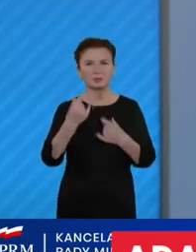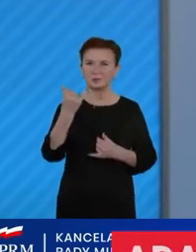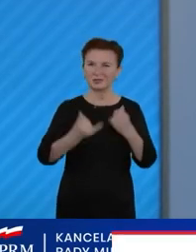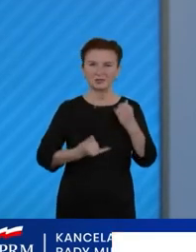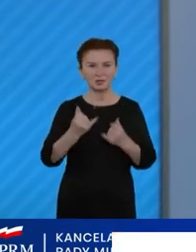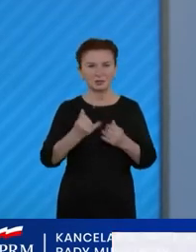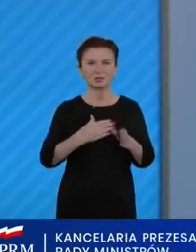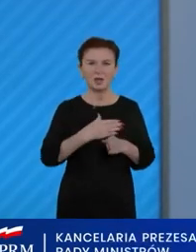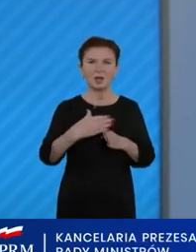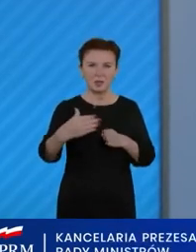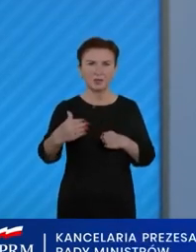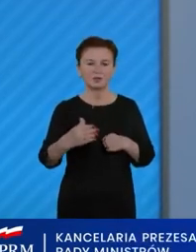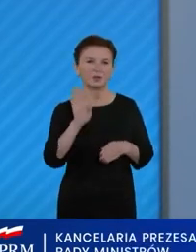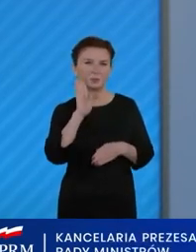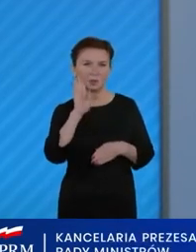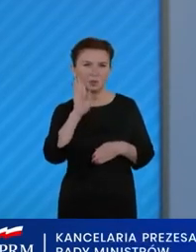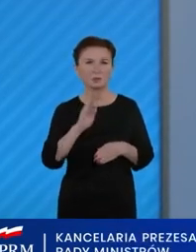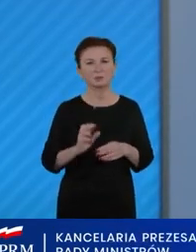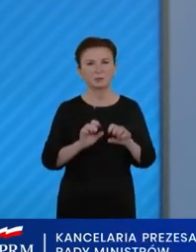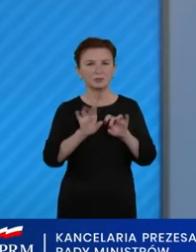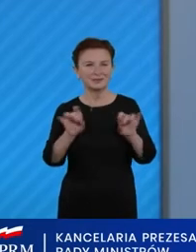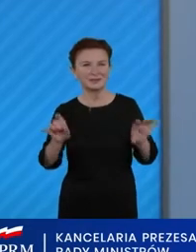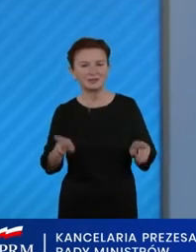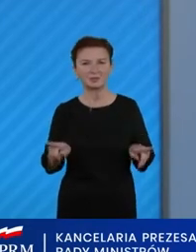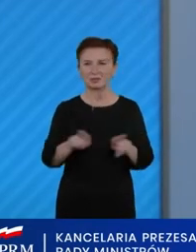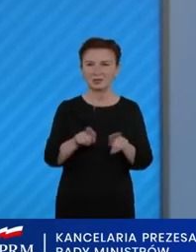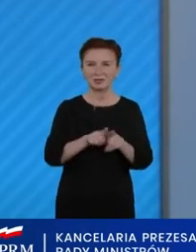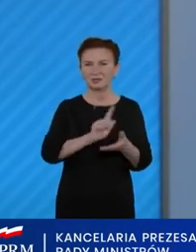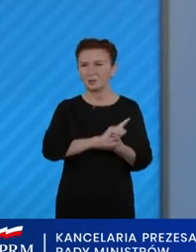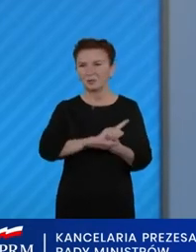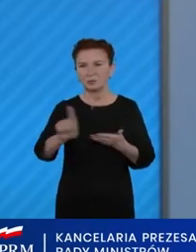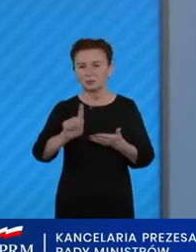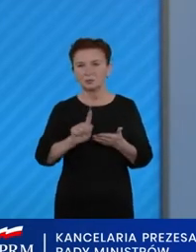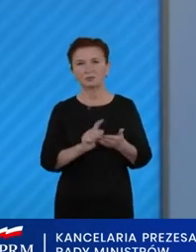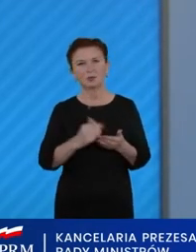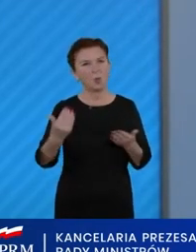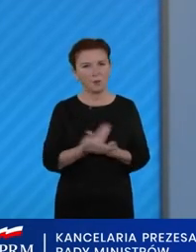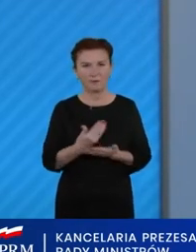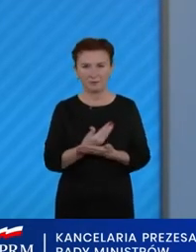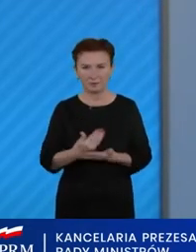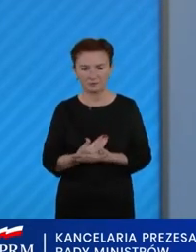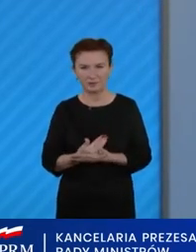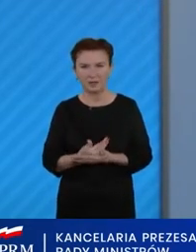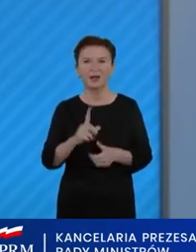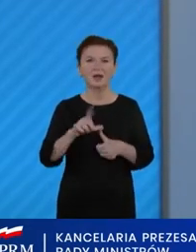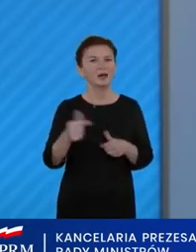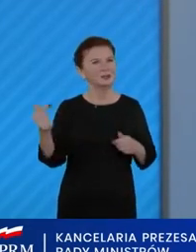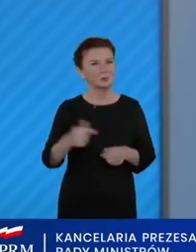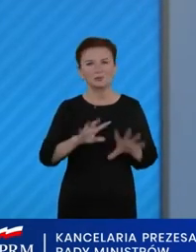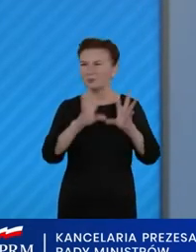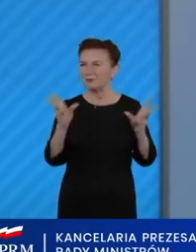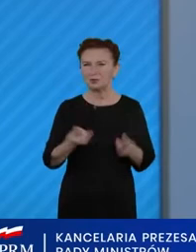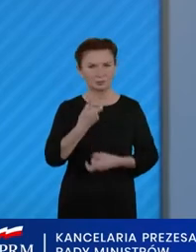the number of infections. The projection that I presented was prepared on the assumption that the epidemic continues to spread. We have